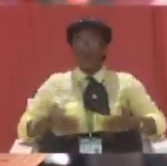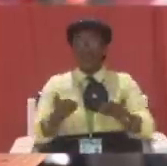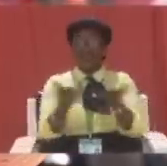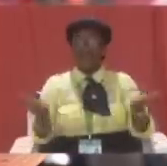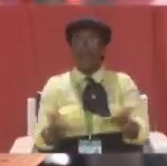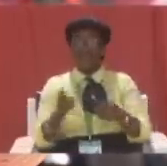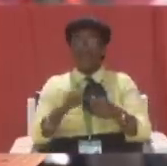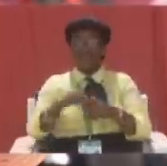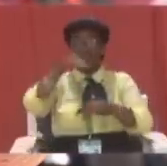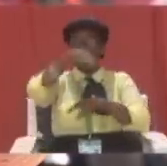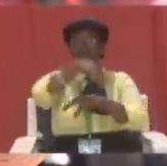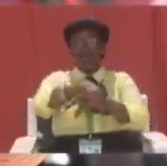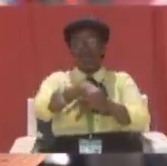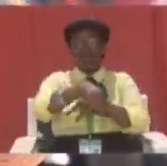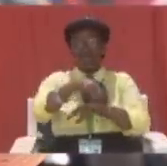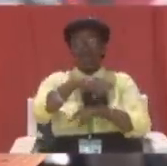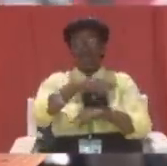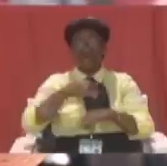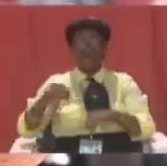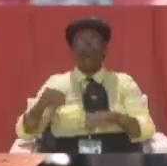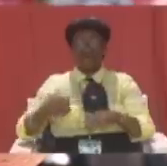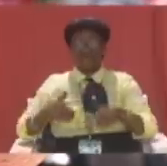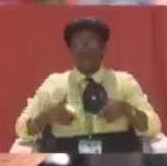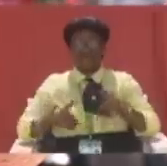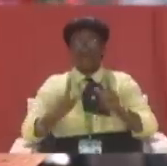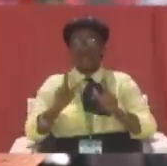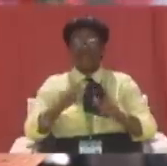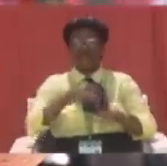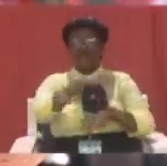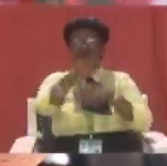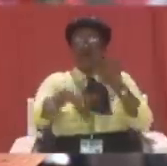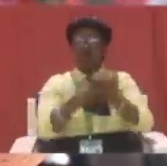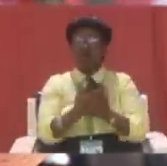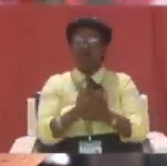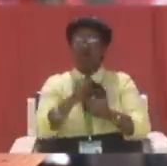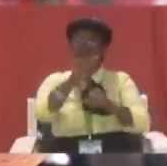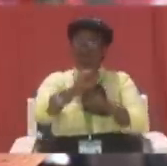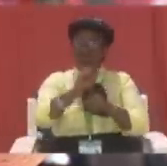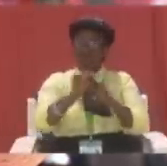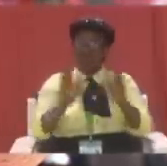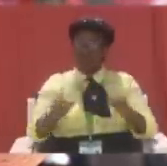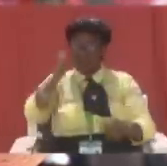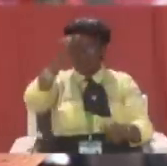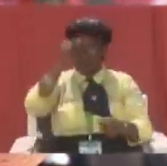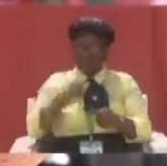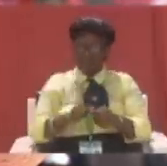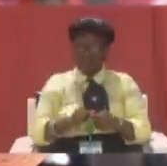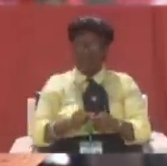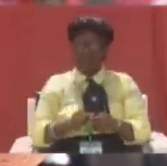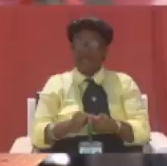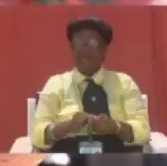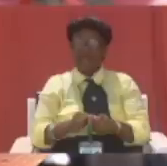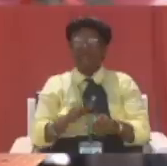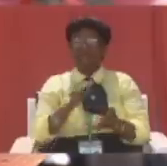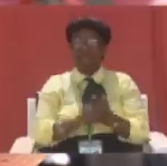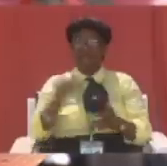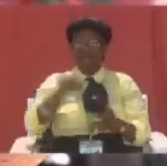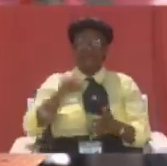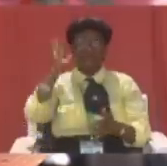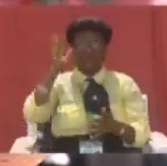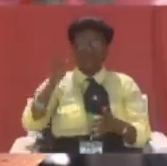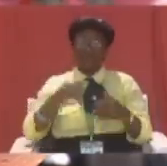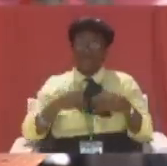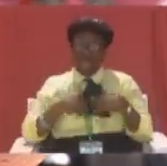And then let all workers remember that they'll be having a meeting